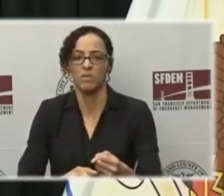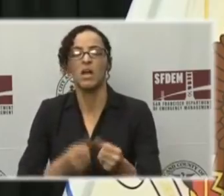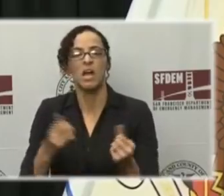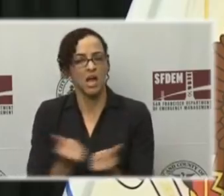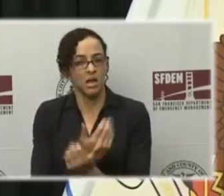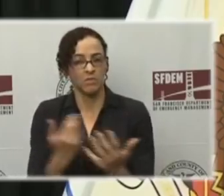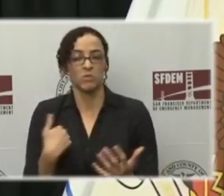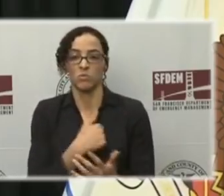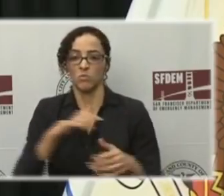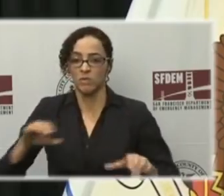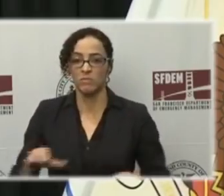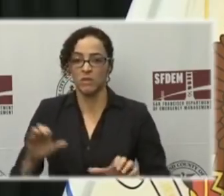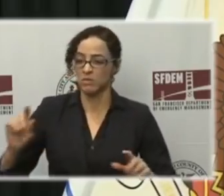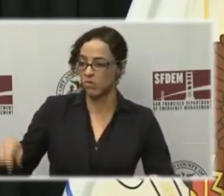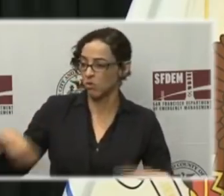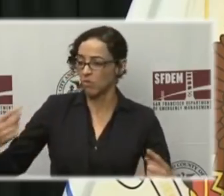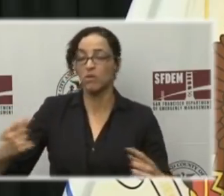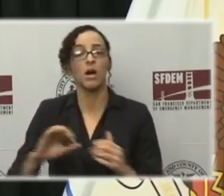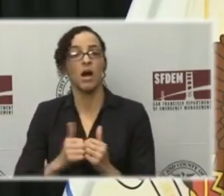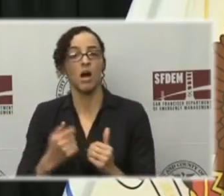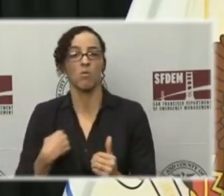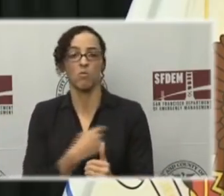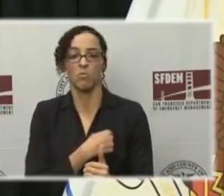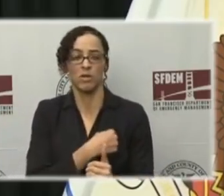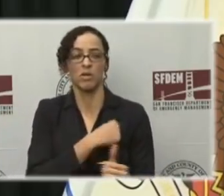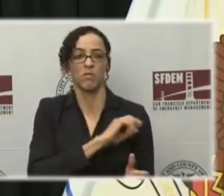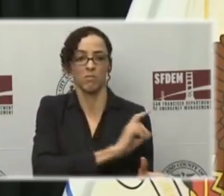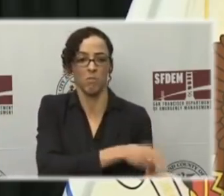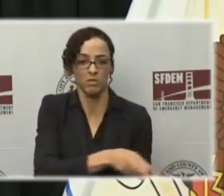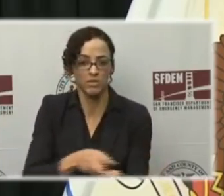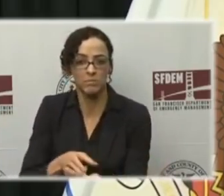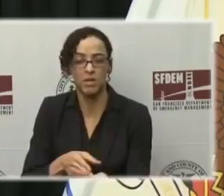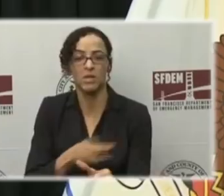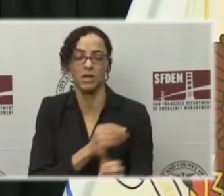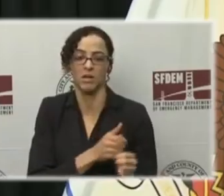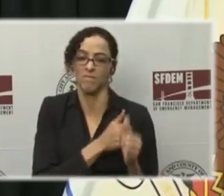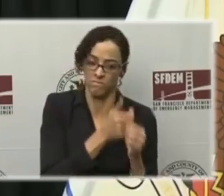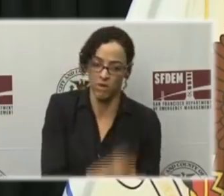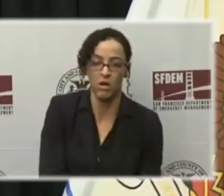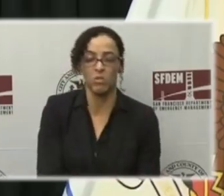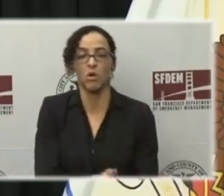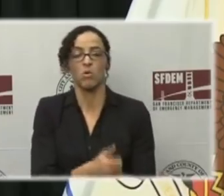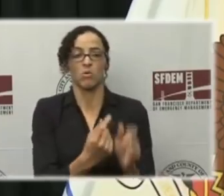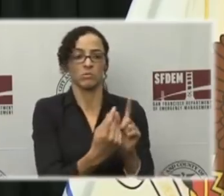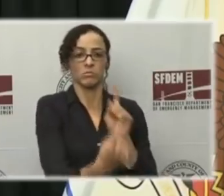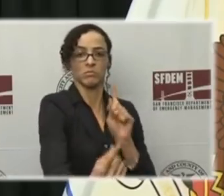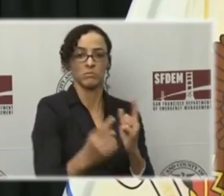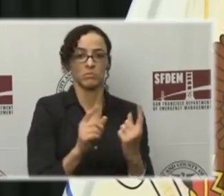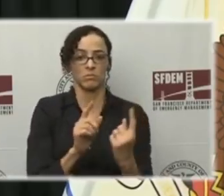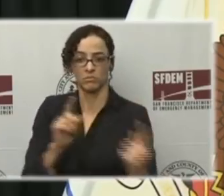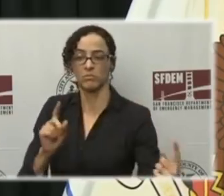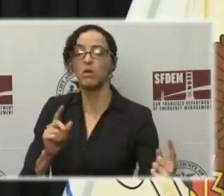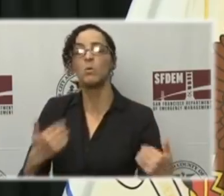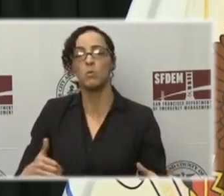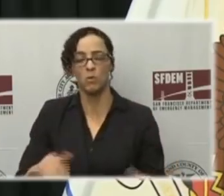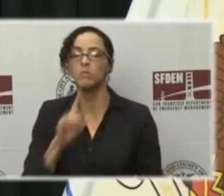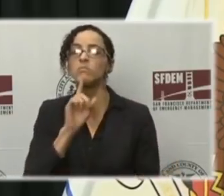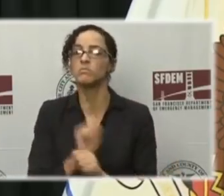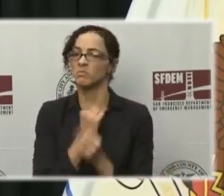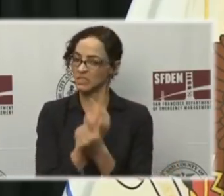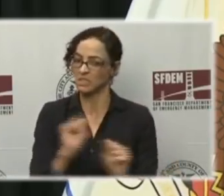participated in complying with social distancing, it truly has saved lives. As of today, we